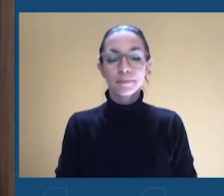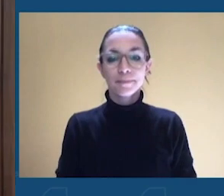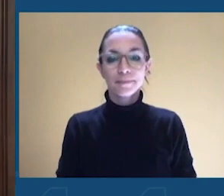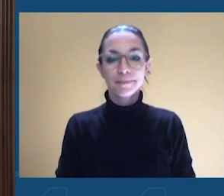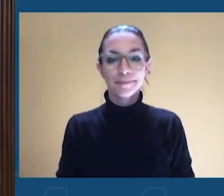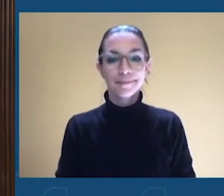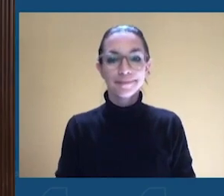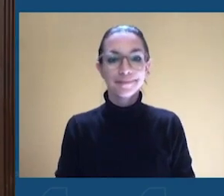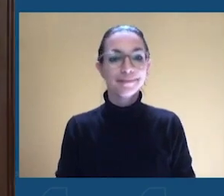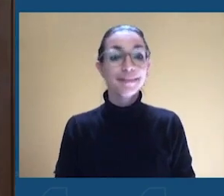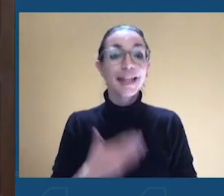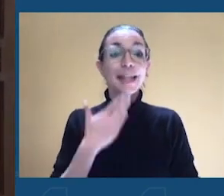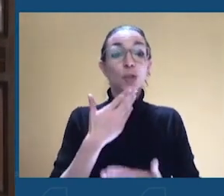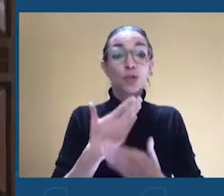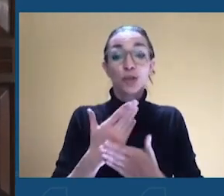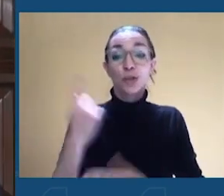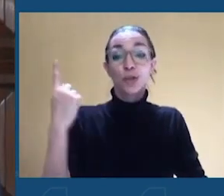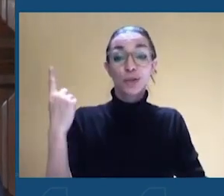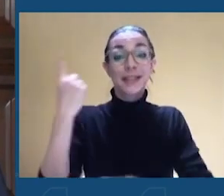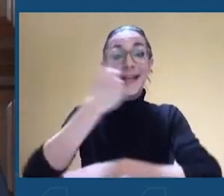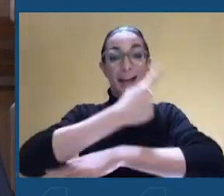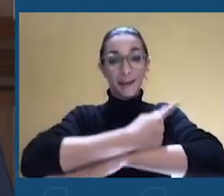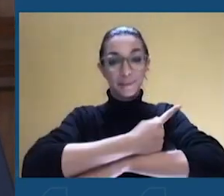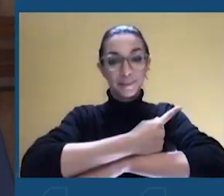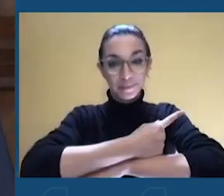It's a good day